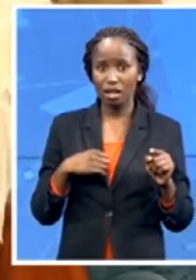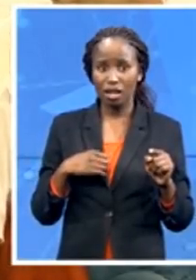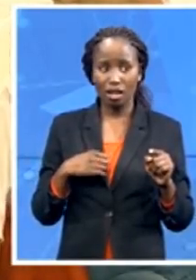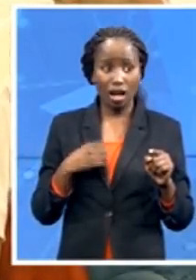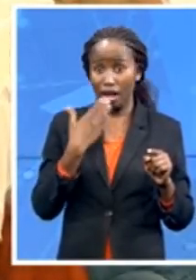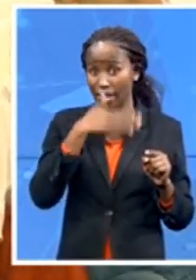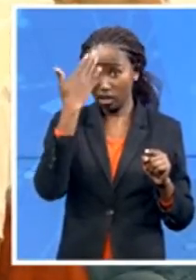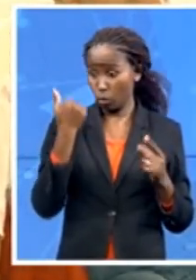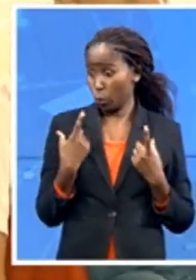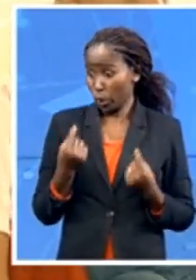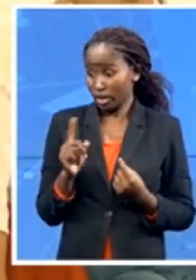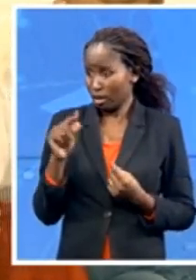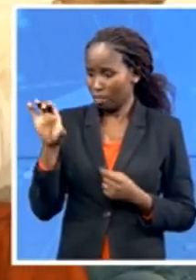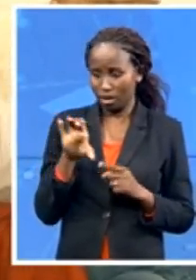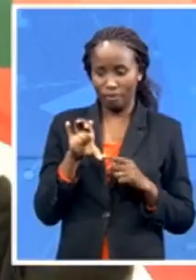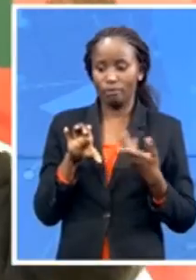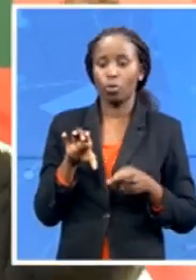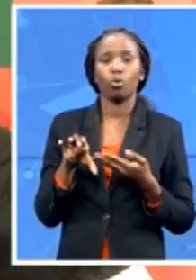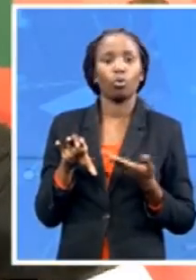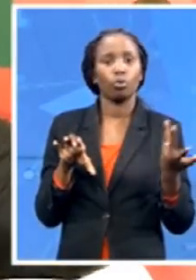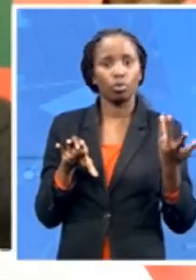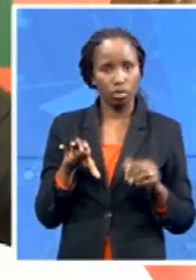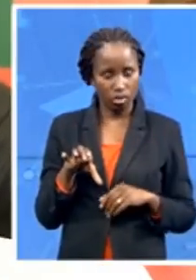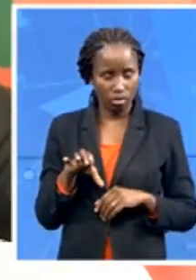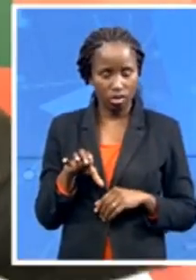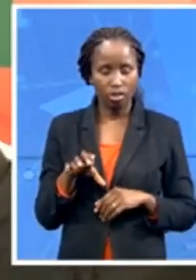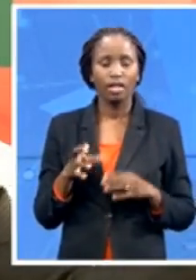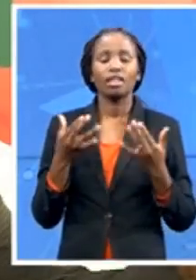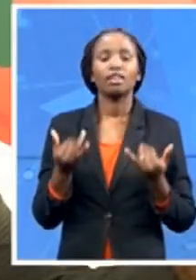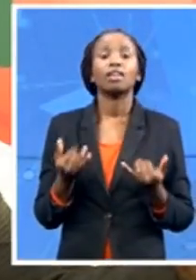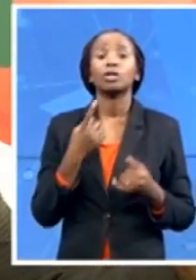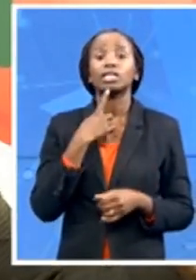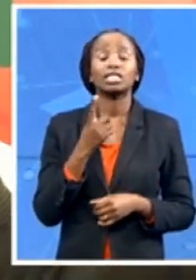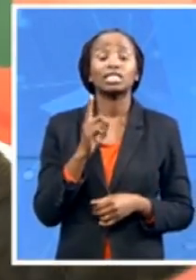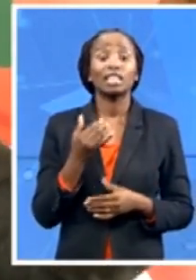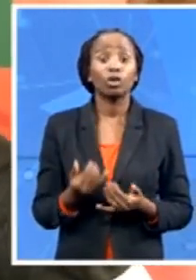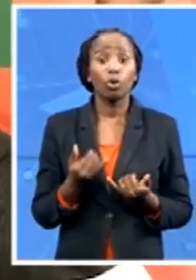Now sithike ngoku la manzi ayithathwe komasipala